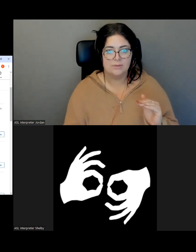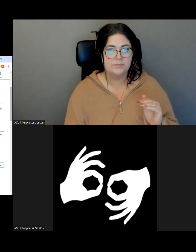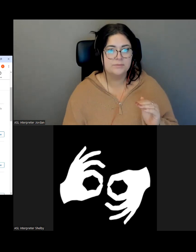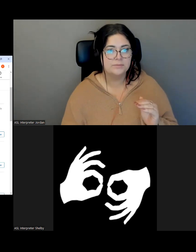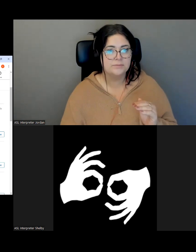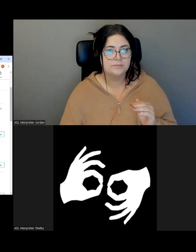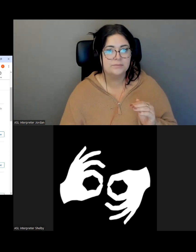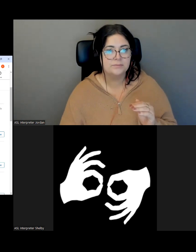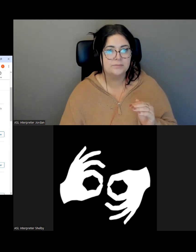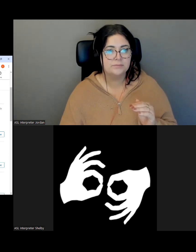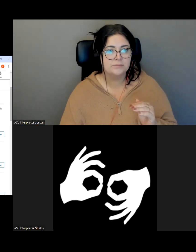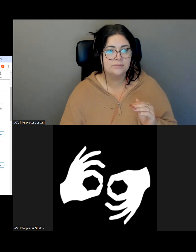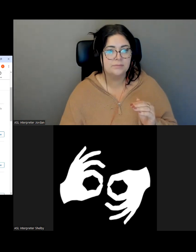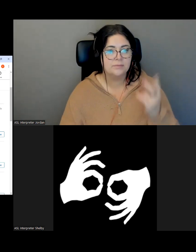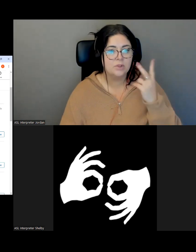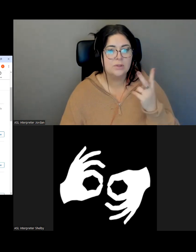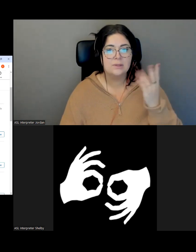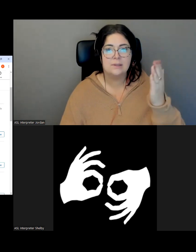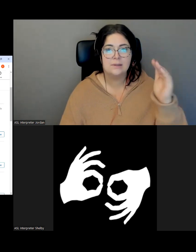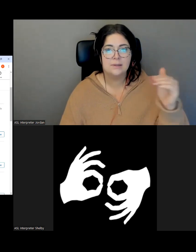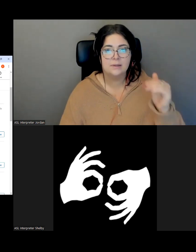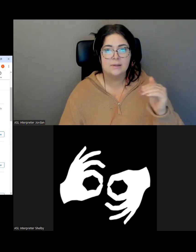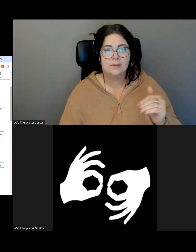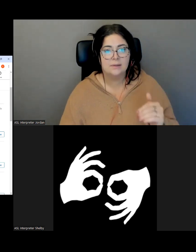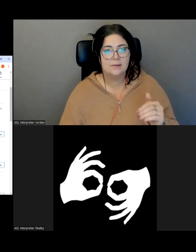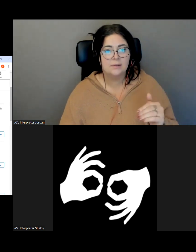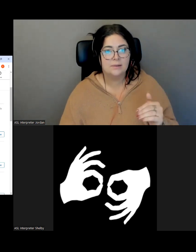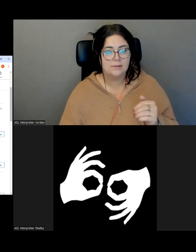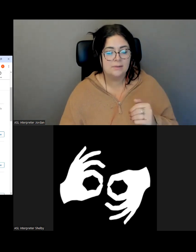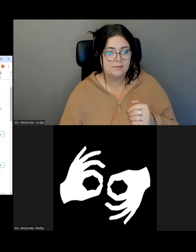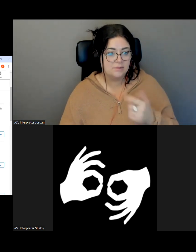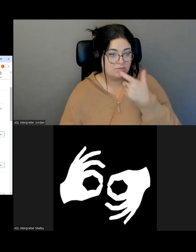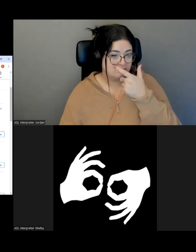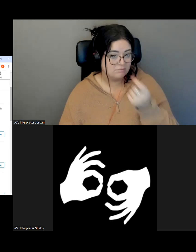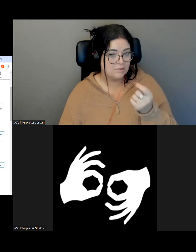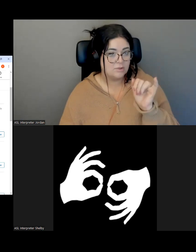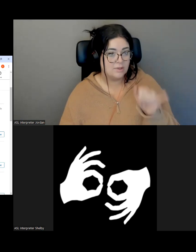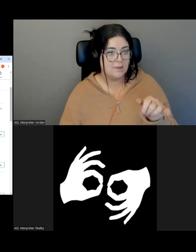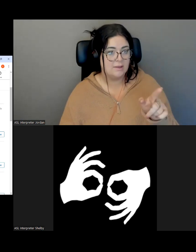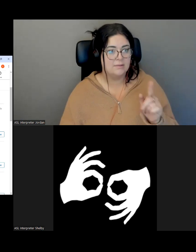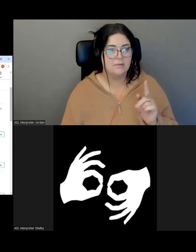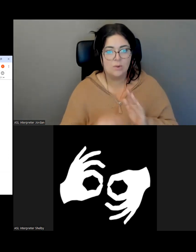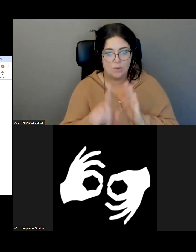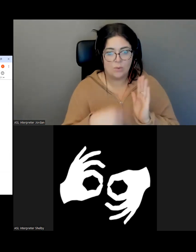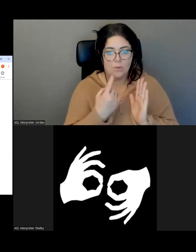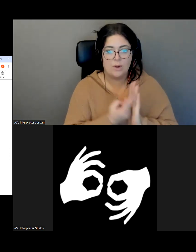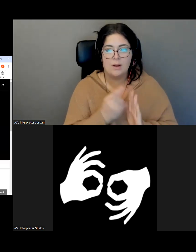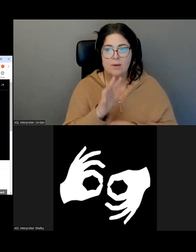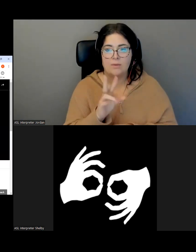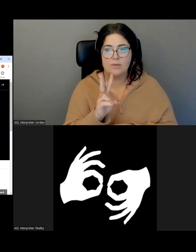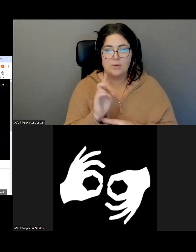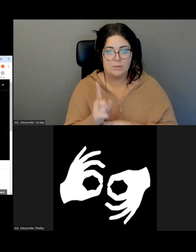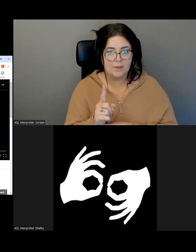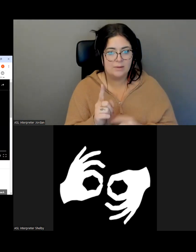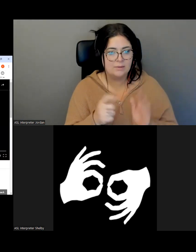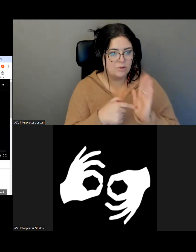to provide me with courses that I can click on. So let's say I find one that's interesting. This one's an hour and 52 minutes. I'll just click on it just to show